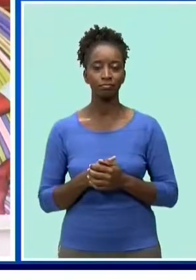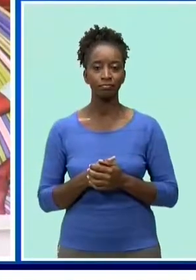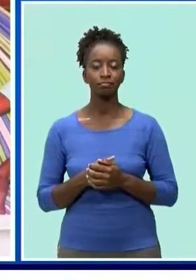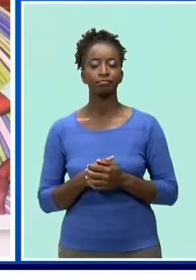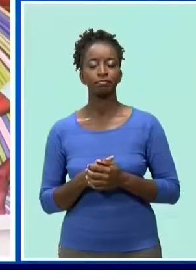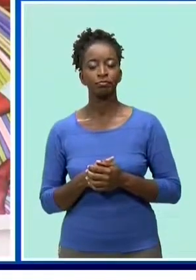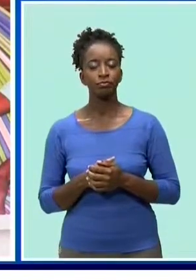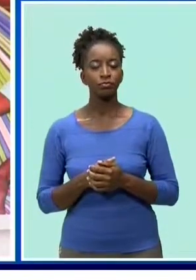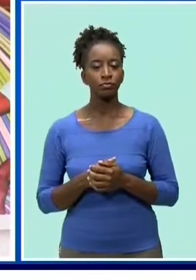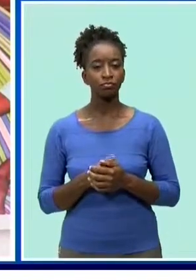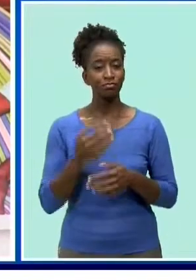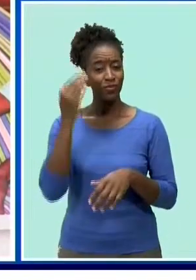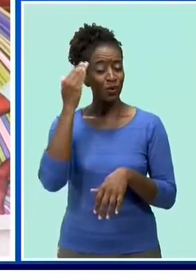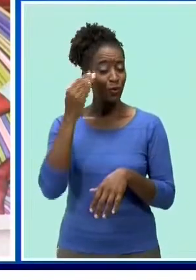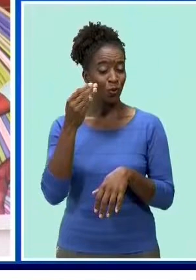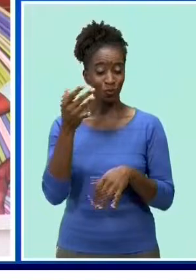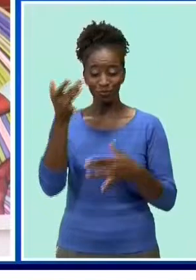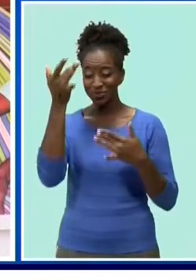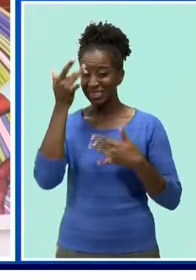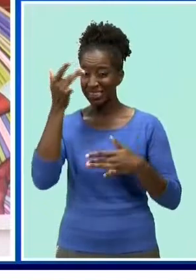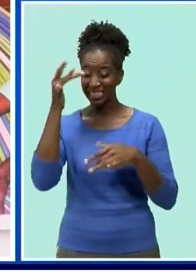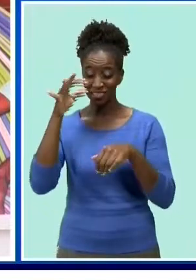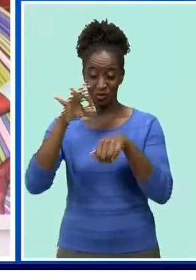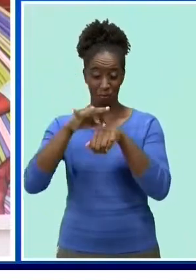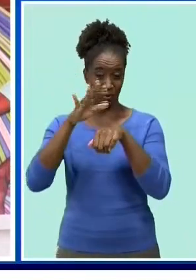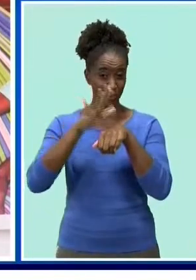sovereignty. So I hope that